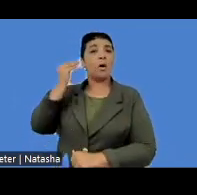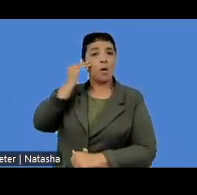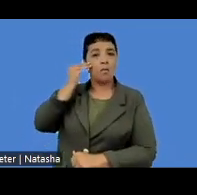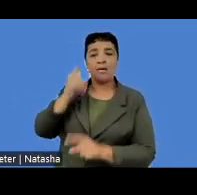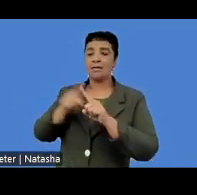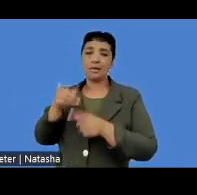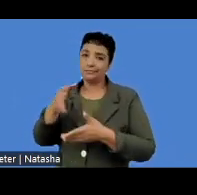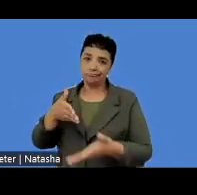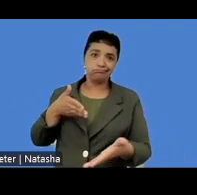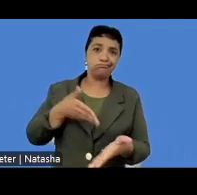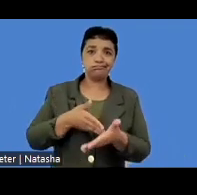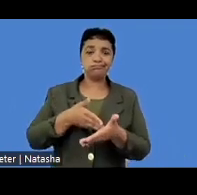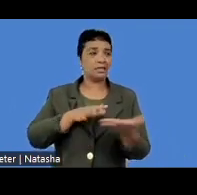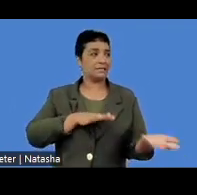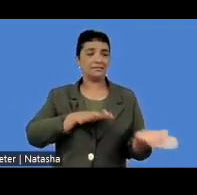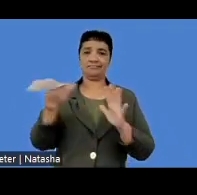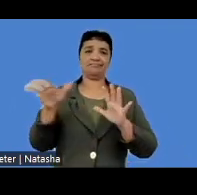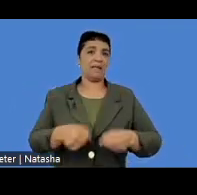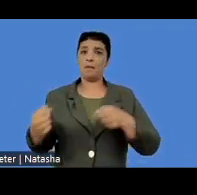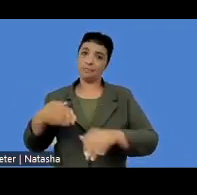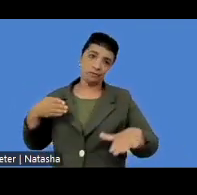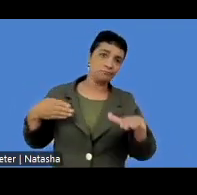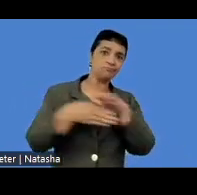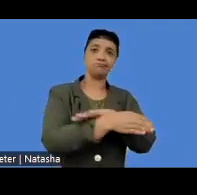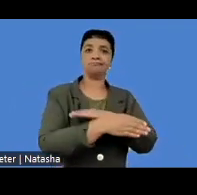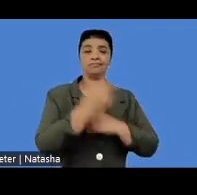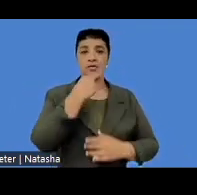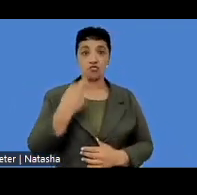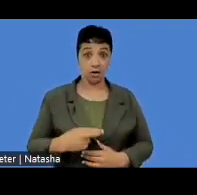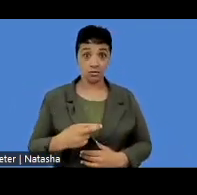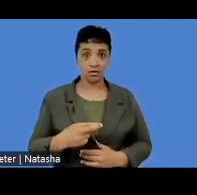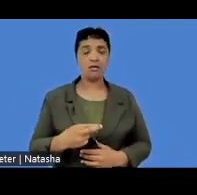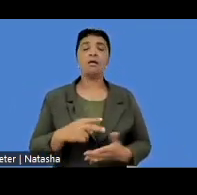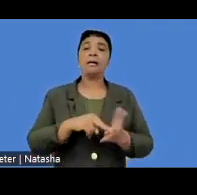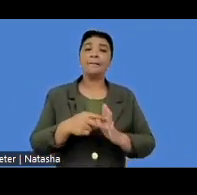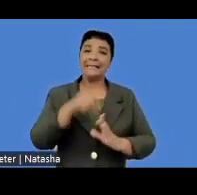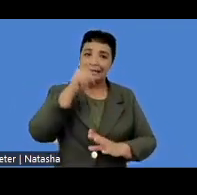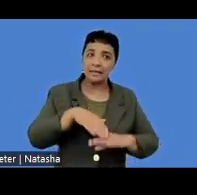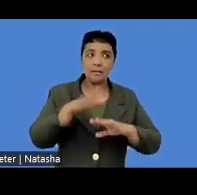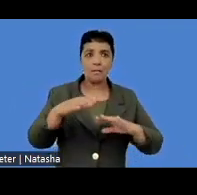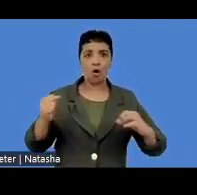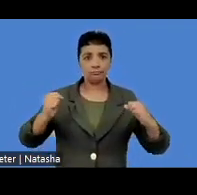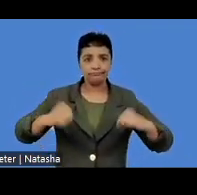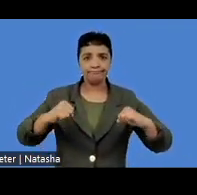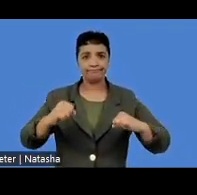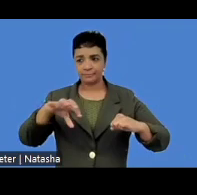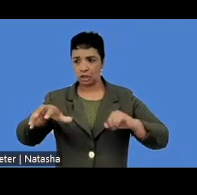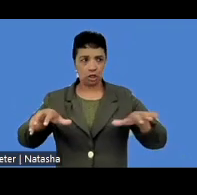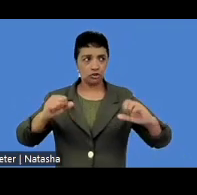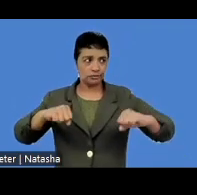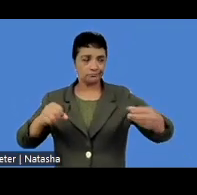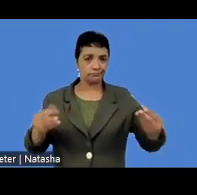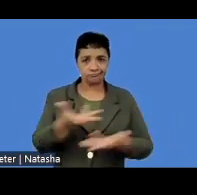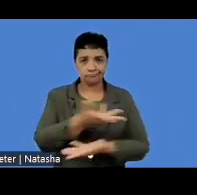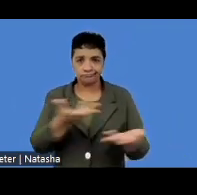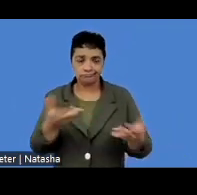obstacles, it's just impossible. And their repatriation demands additional cooperation with foreign states. For